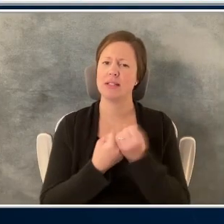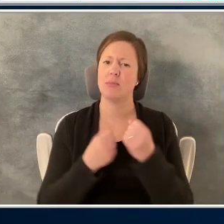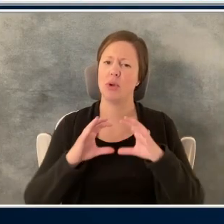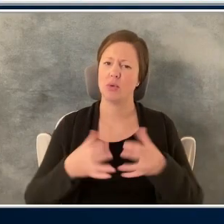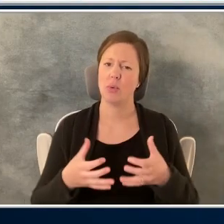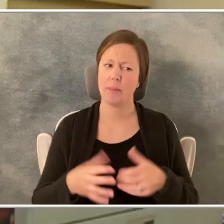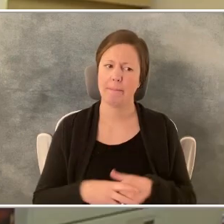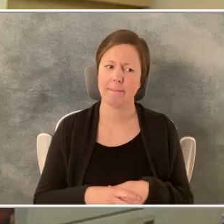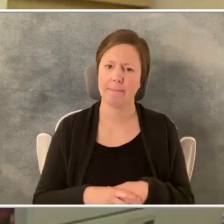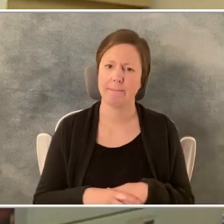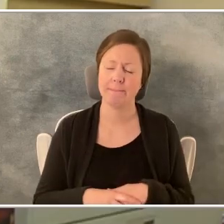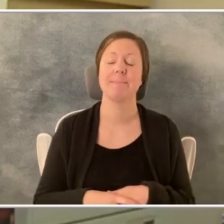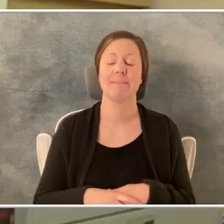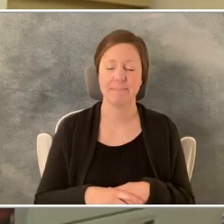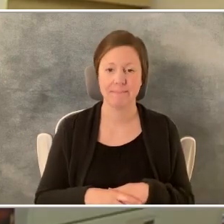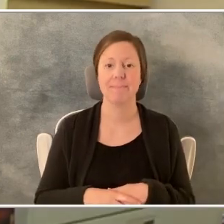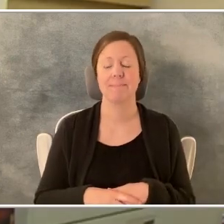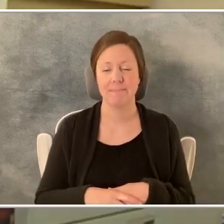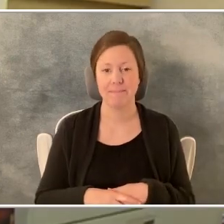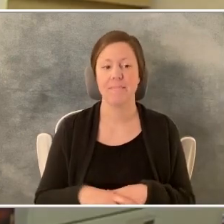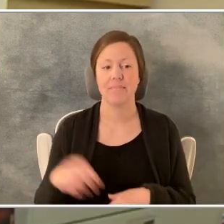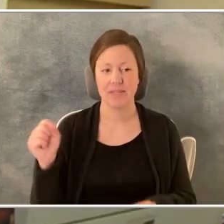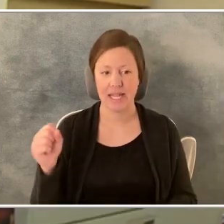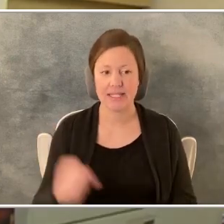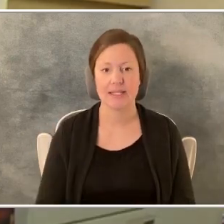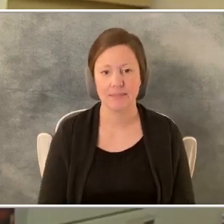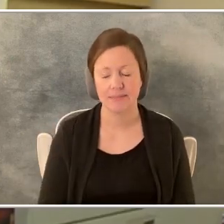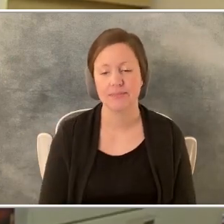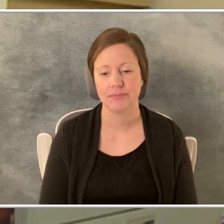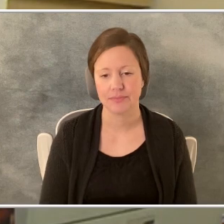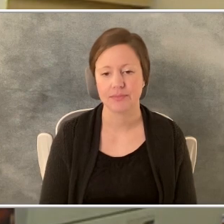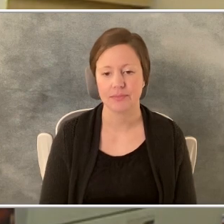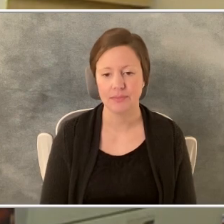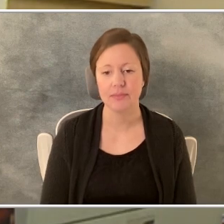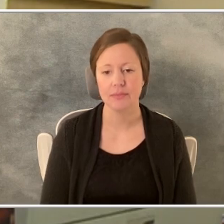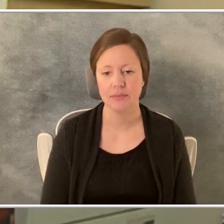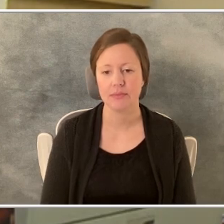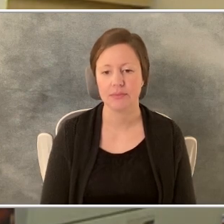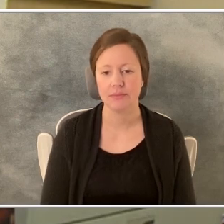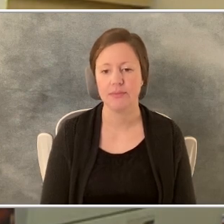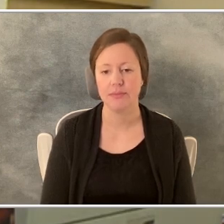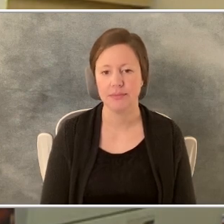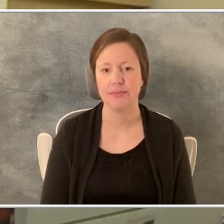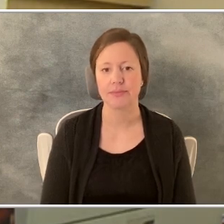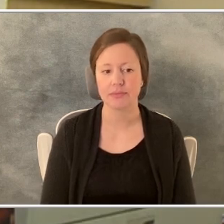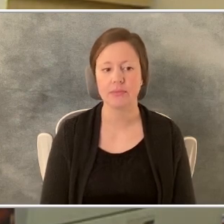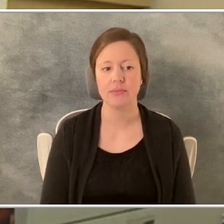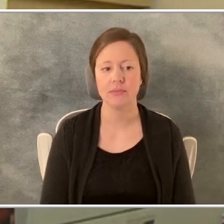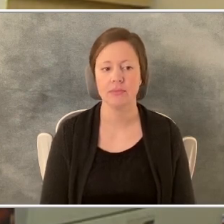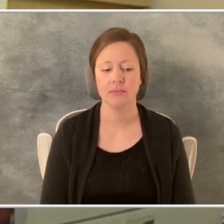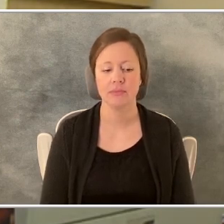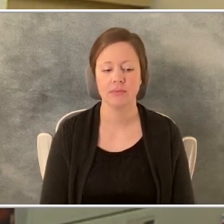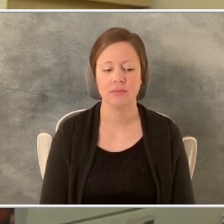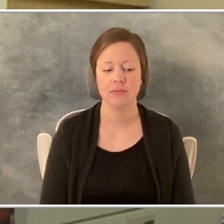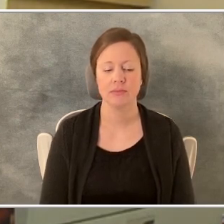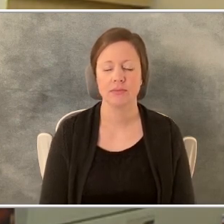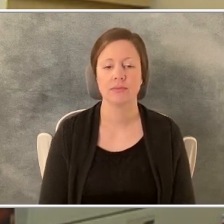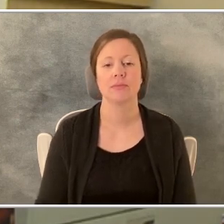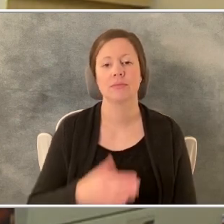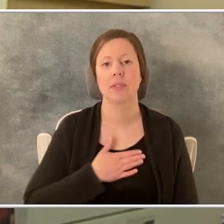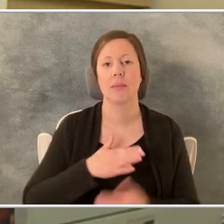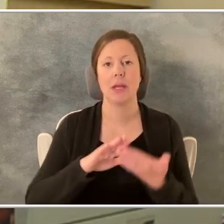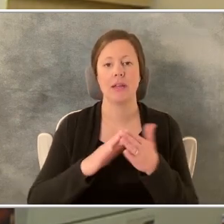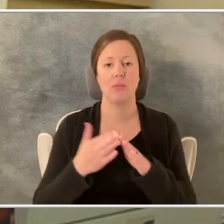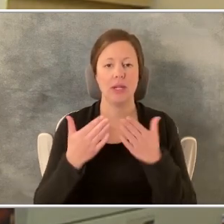I have, yeah. So doing that in my community, just in general, I've reached out